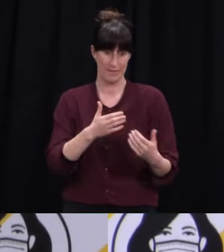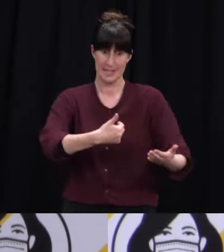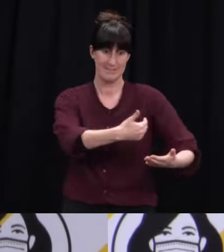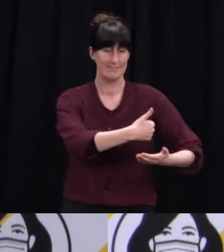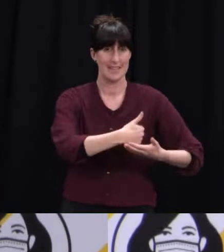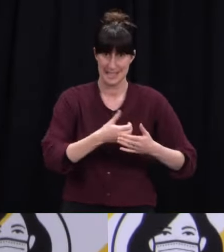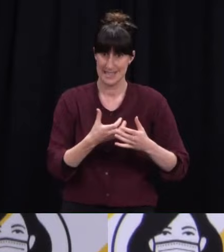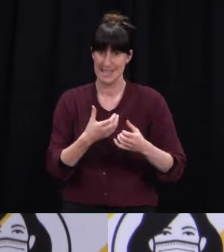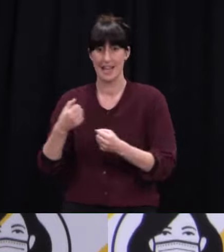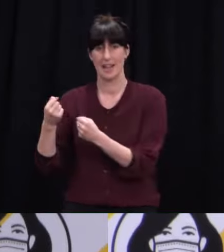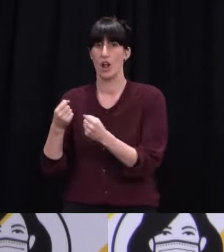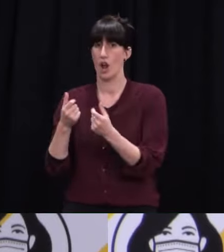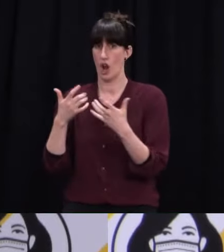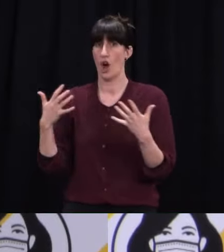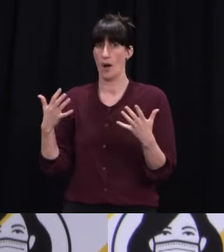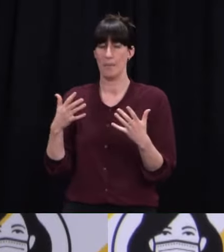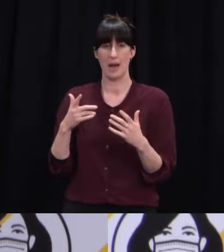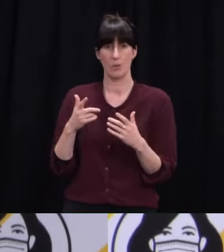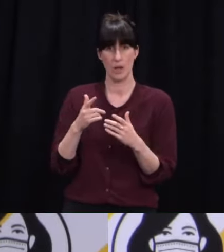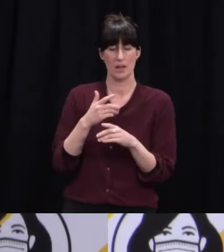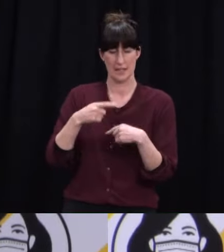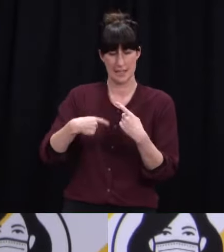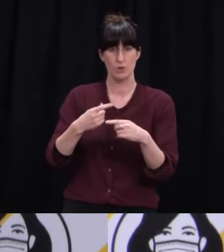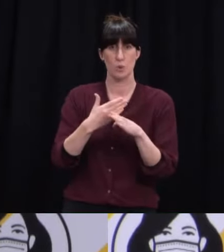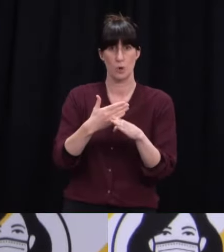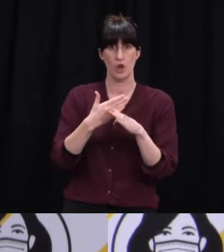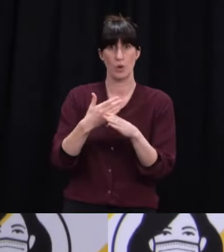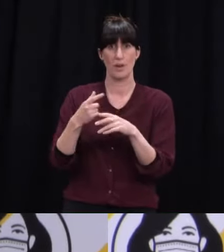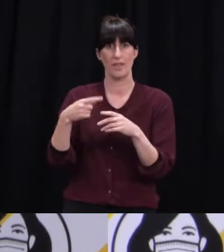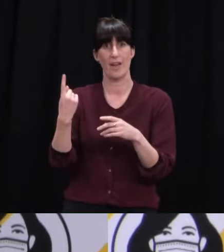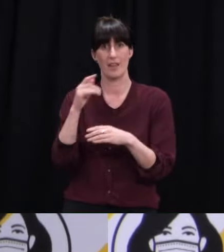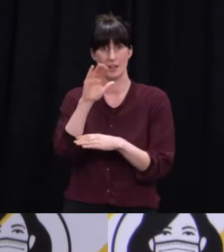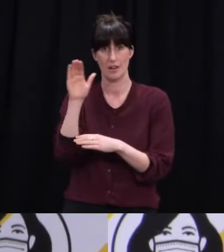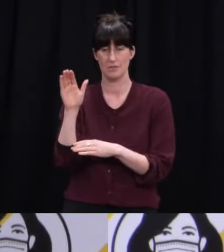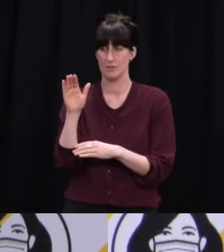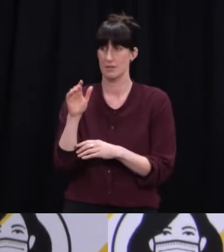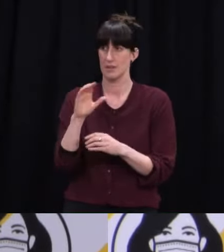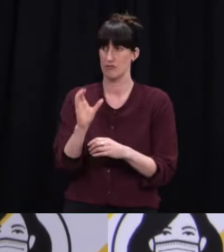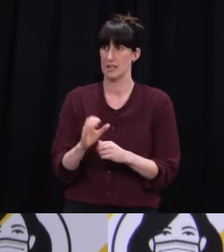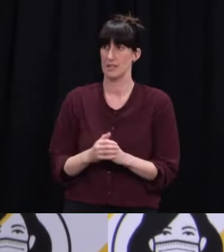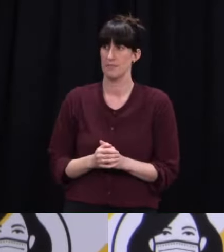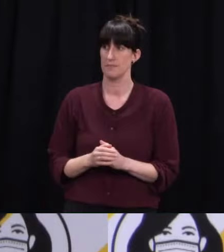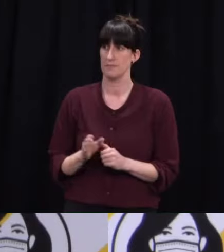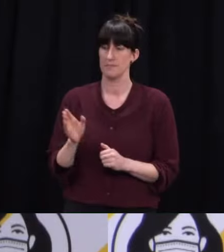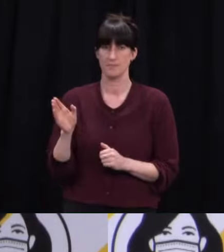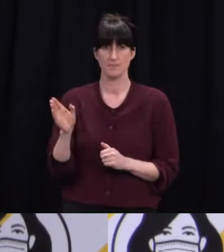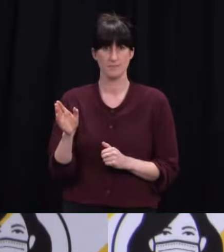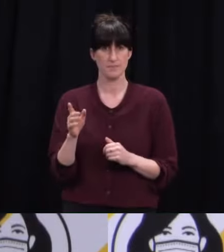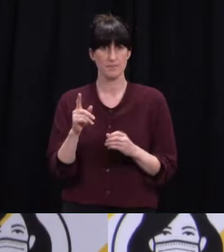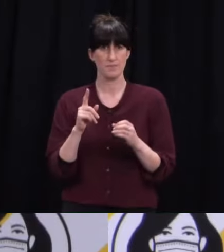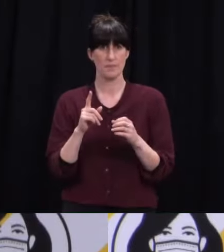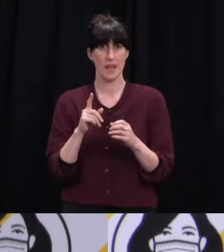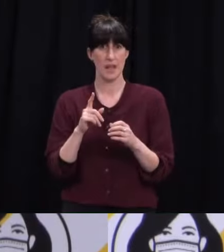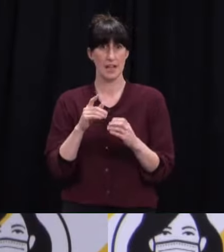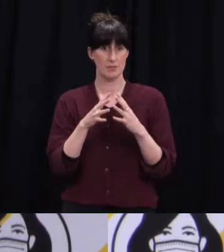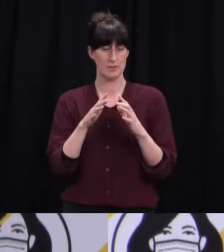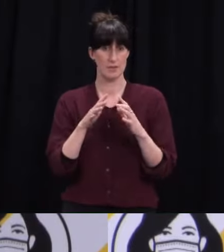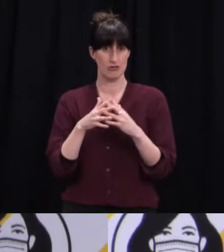to do that. And last question up the back. The senior Australian politicians come out swinging at Scott Morrison, saying that he butchered